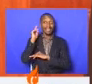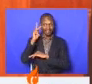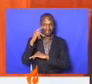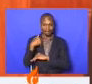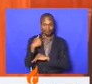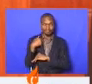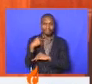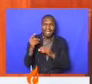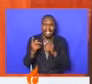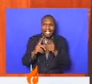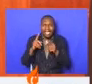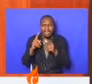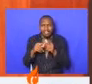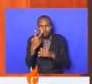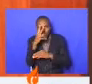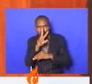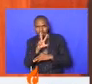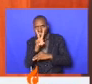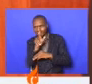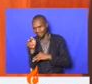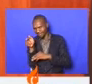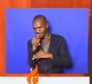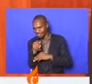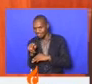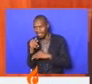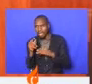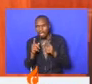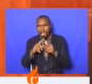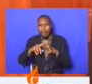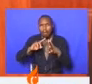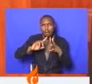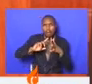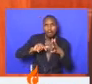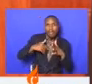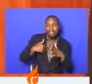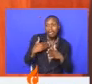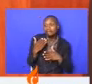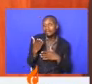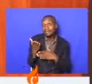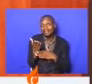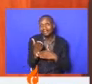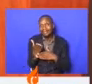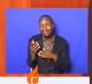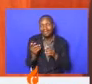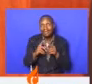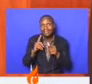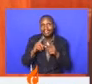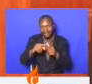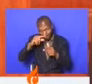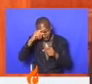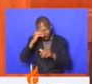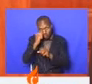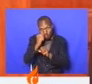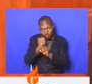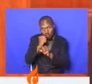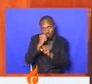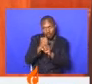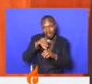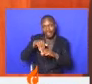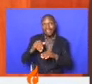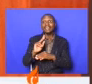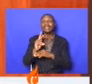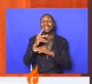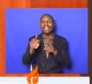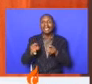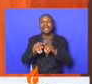to see for herself what the American government is doing in Kenya as